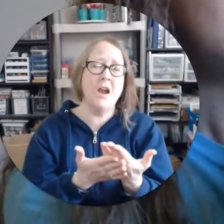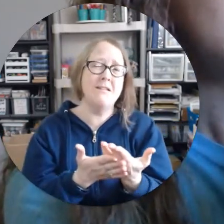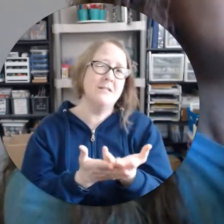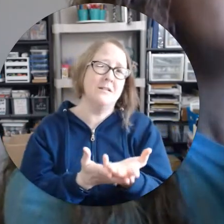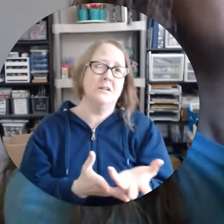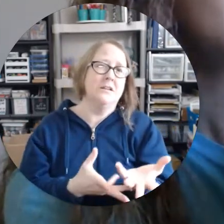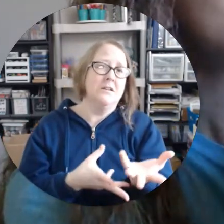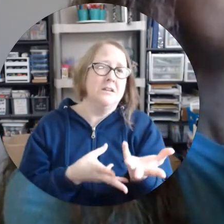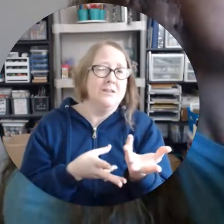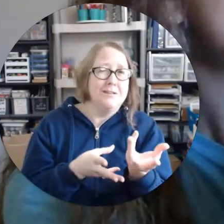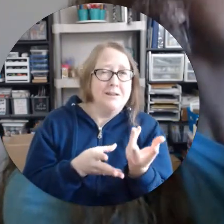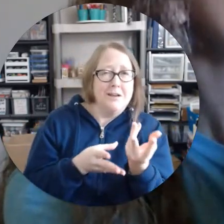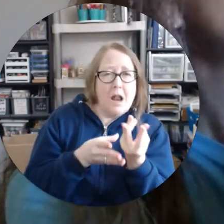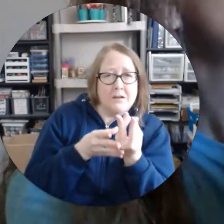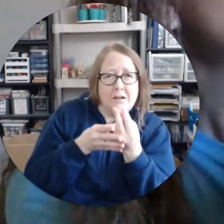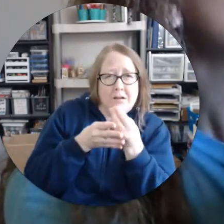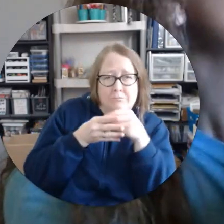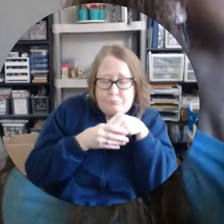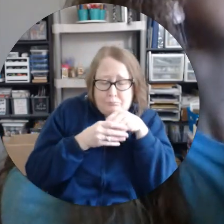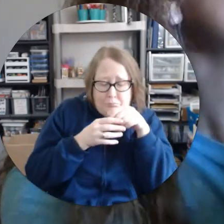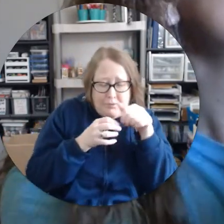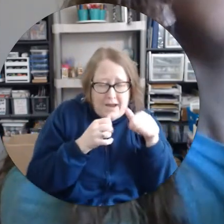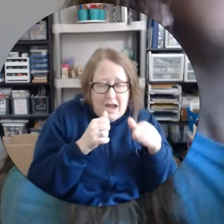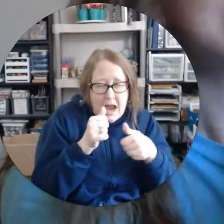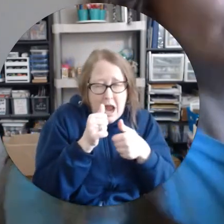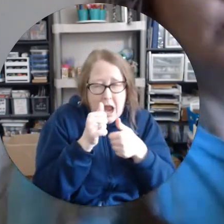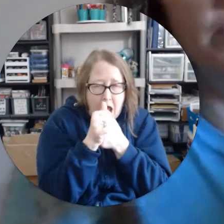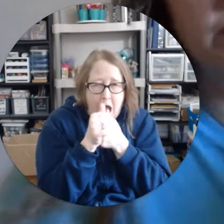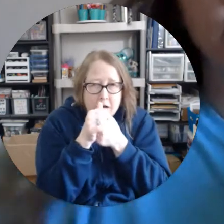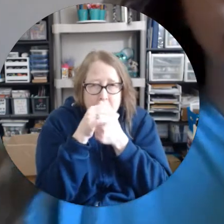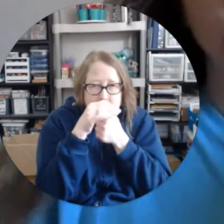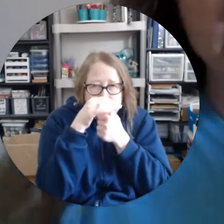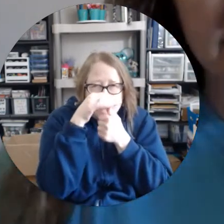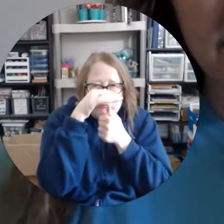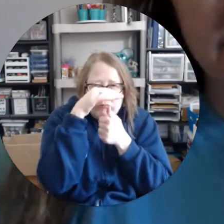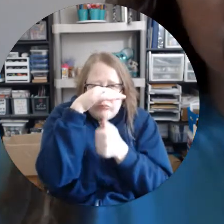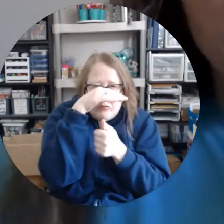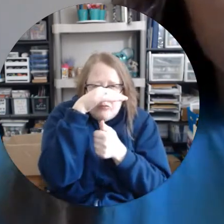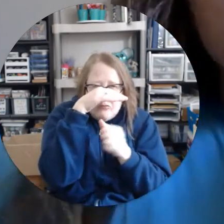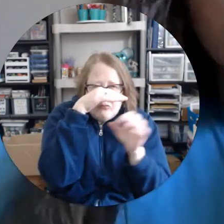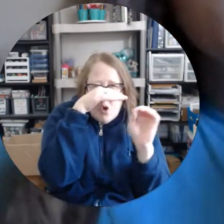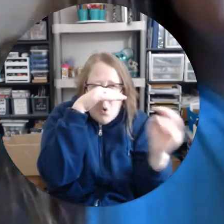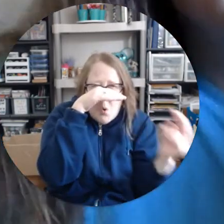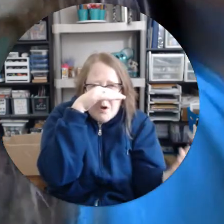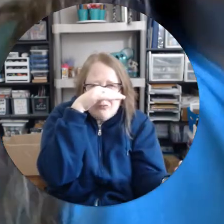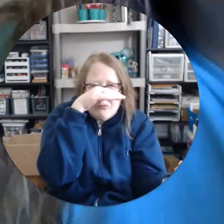in behind some props so no one would see her.